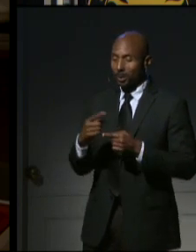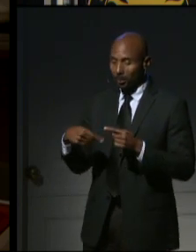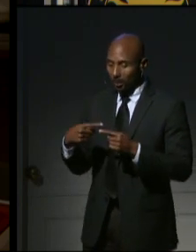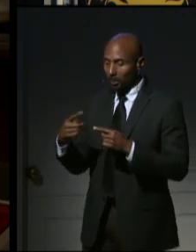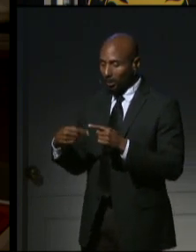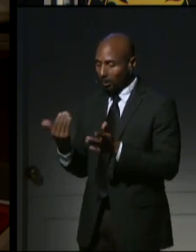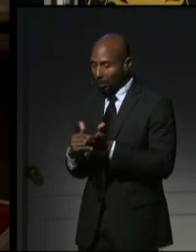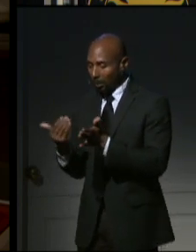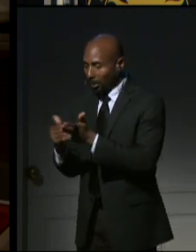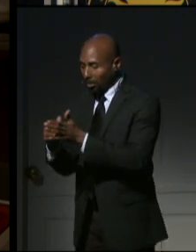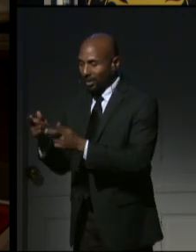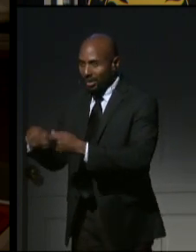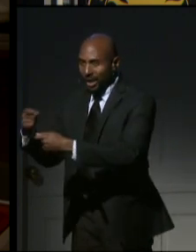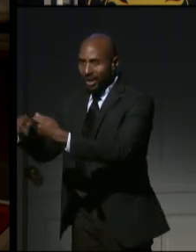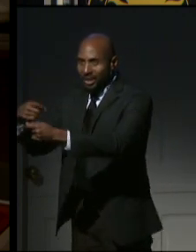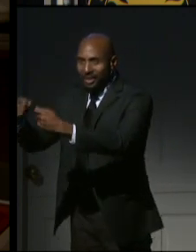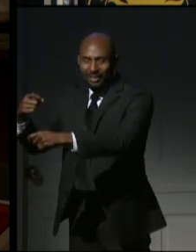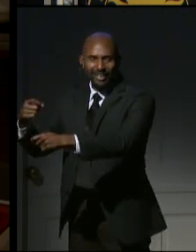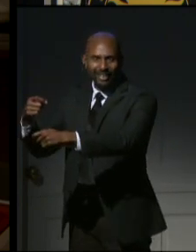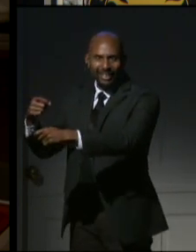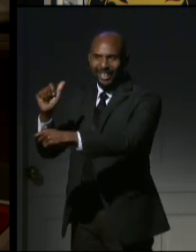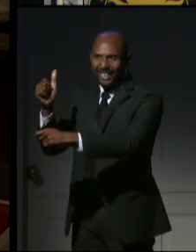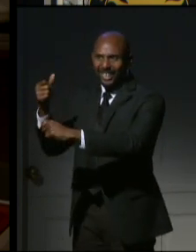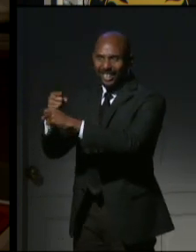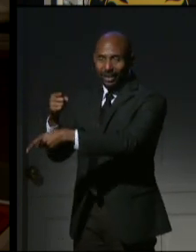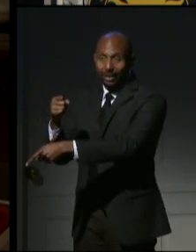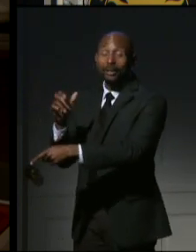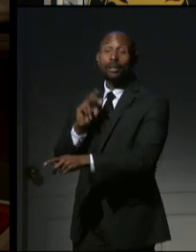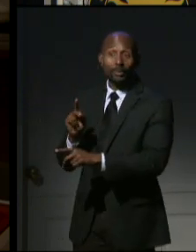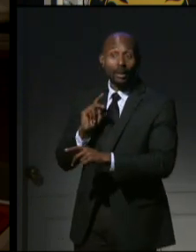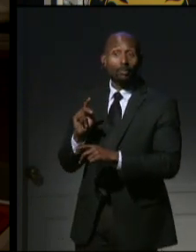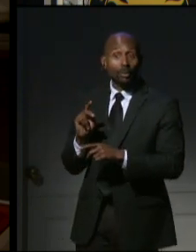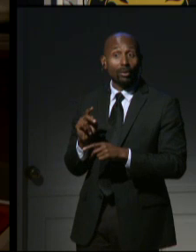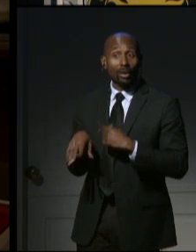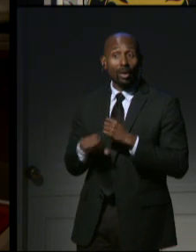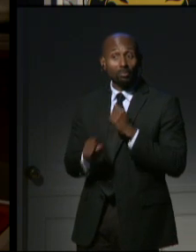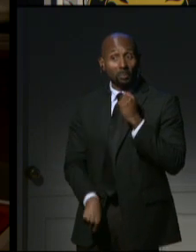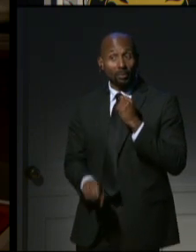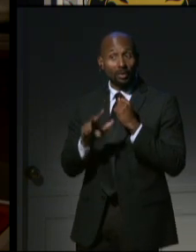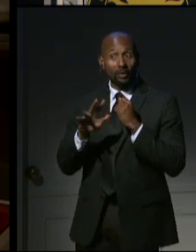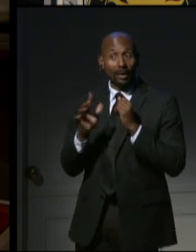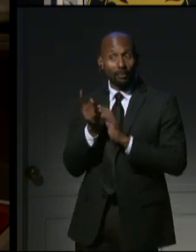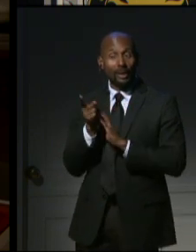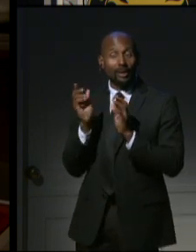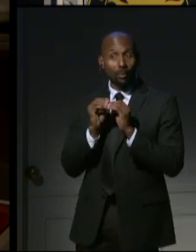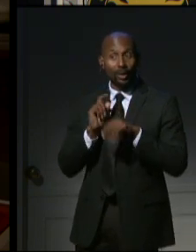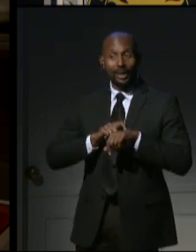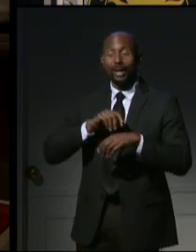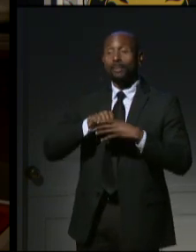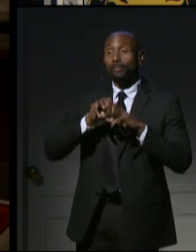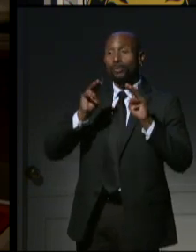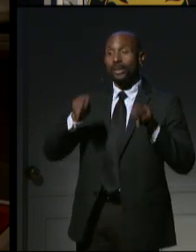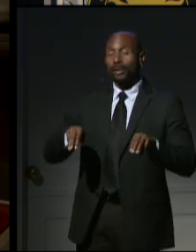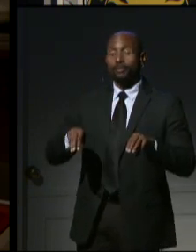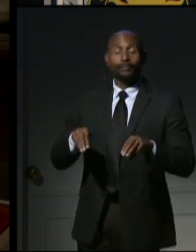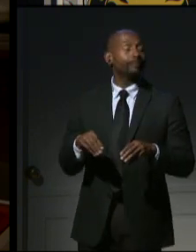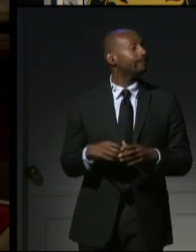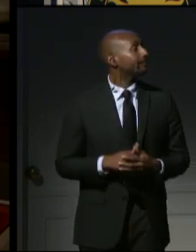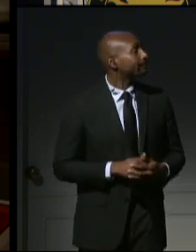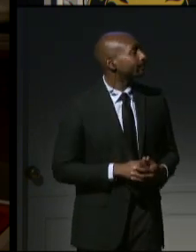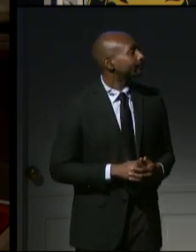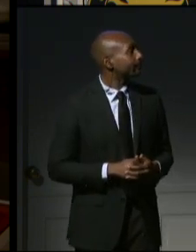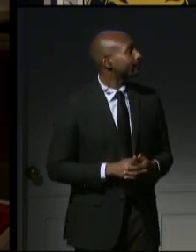Artland Gallery for 10 years, and people are not only doing, they're spending 35 minutes longer in the museum. So then we can